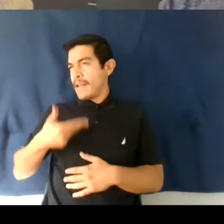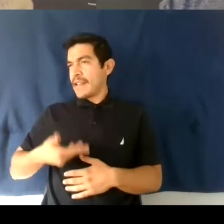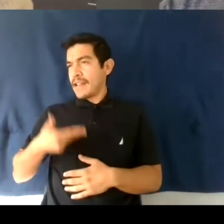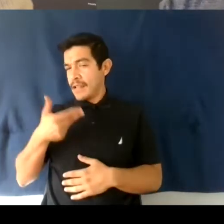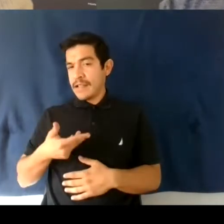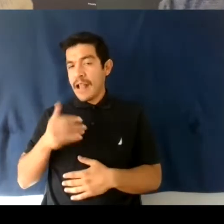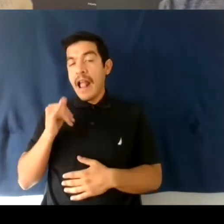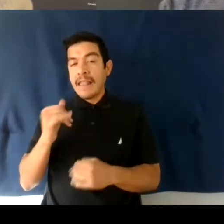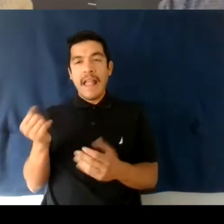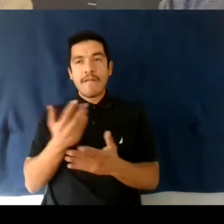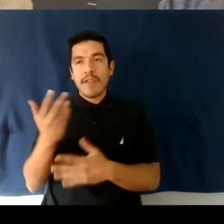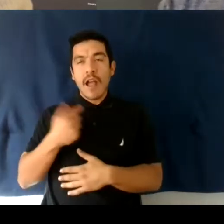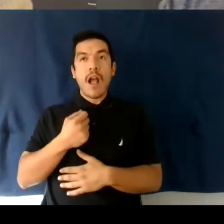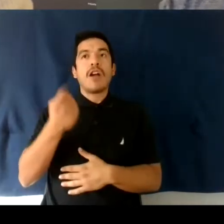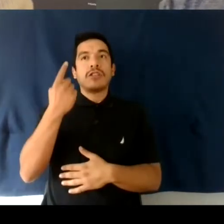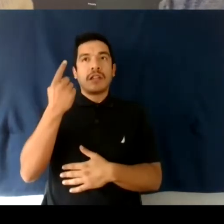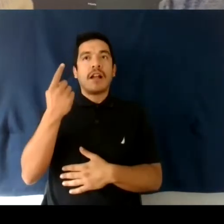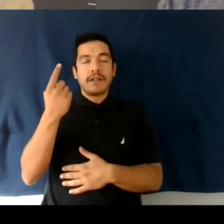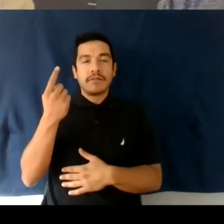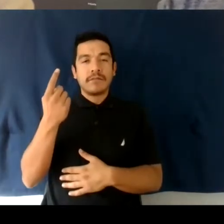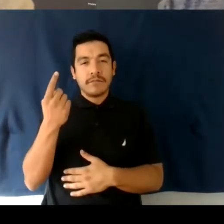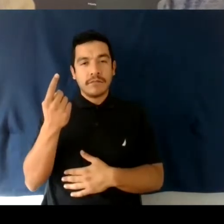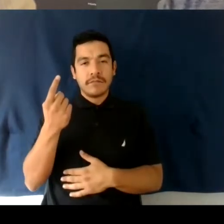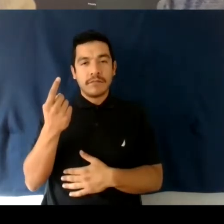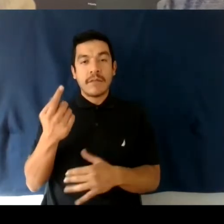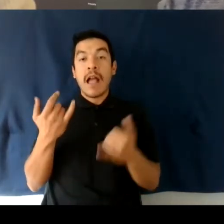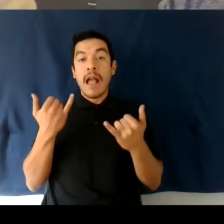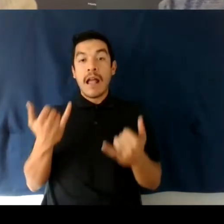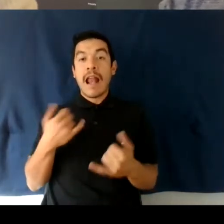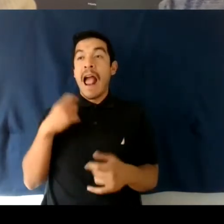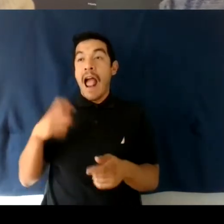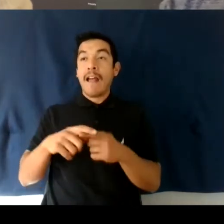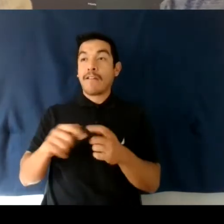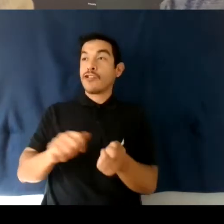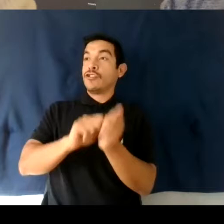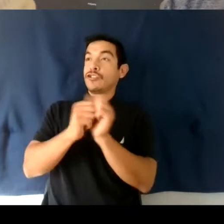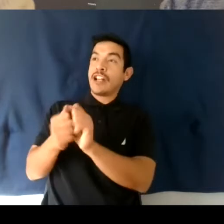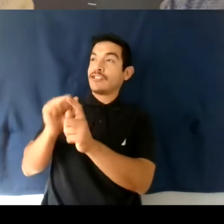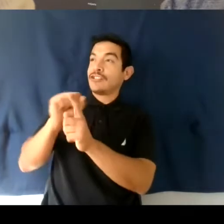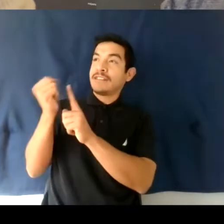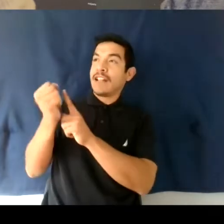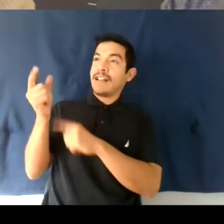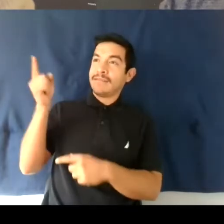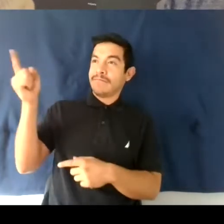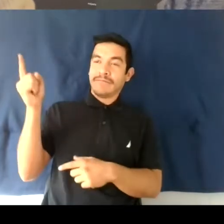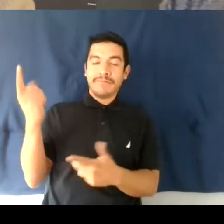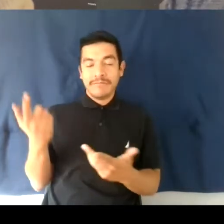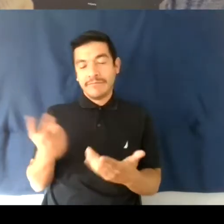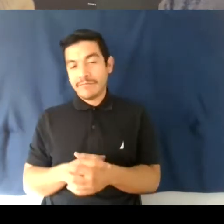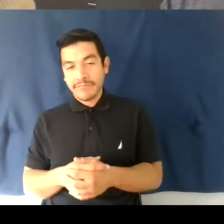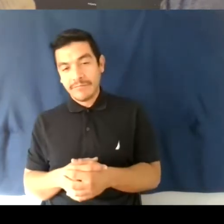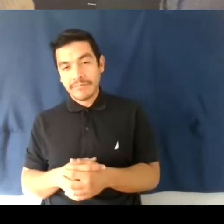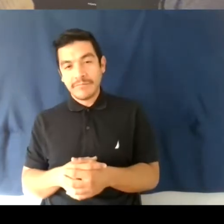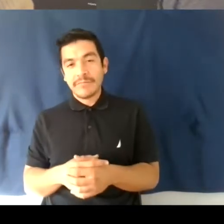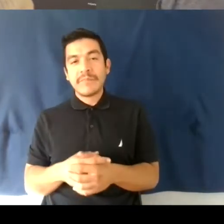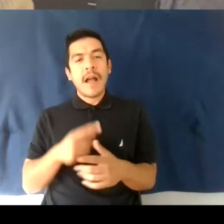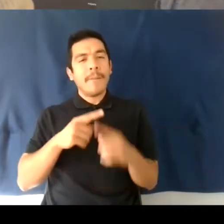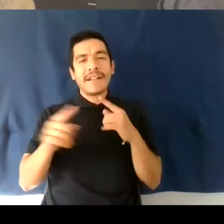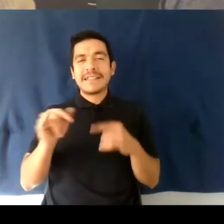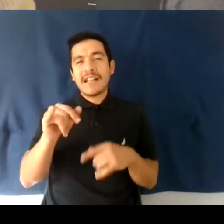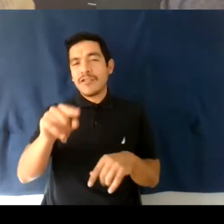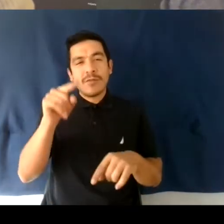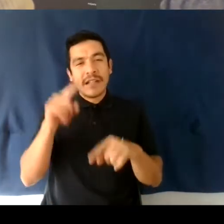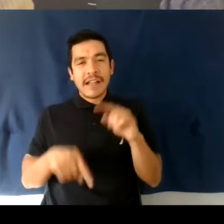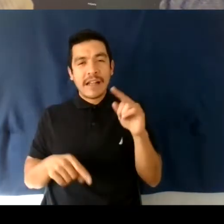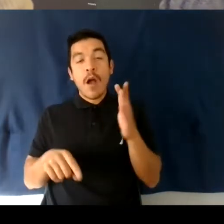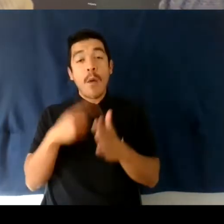everything clicked for me. And I was like, oh, well, now I just have to change society. Like as if that's like but it's like, you can't, I